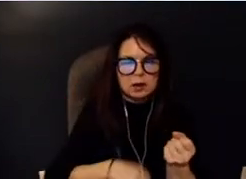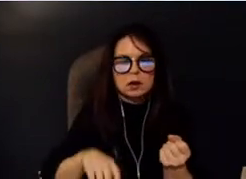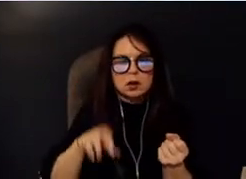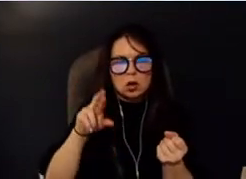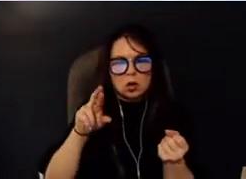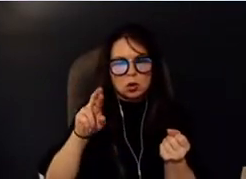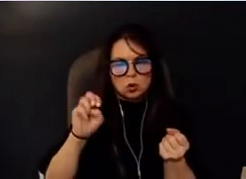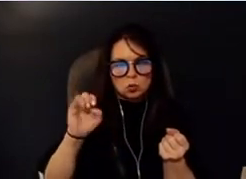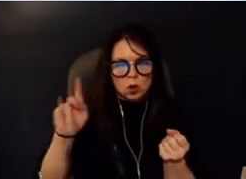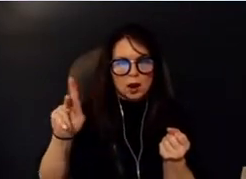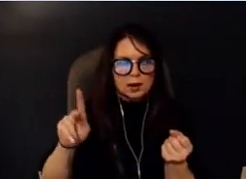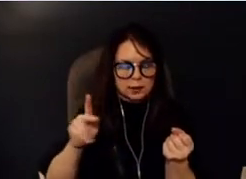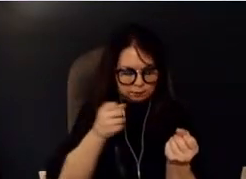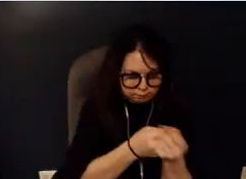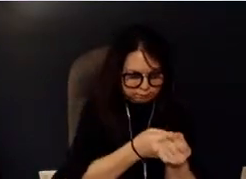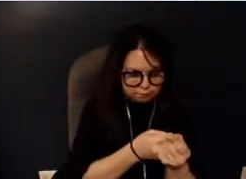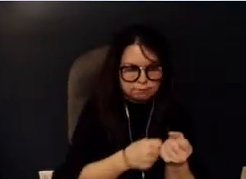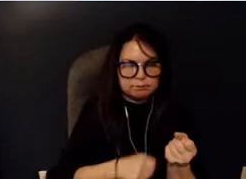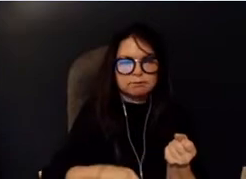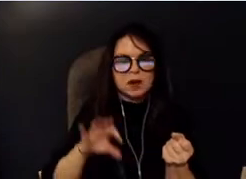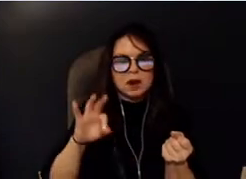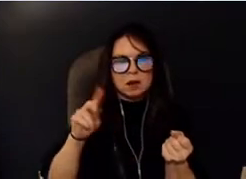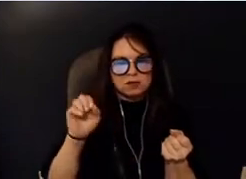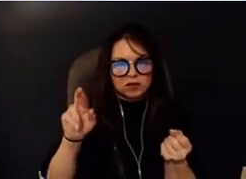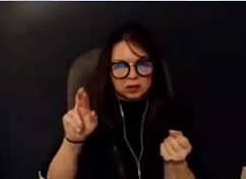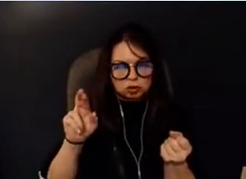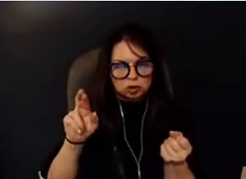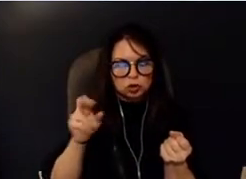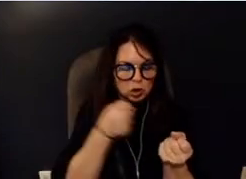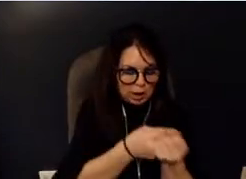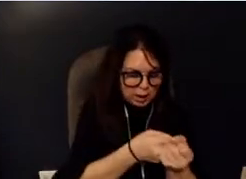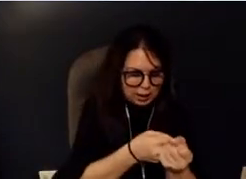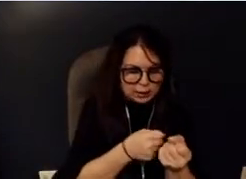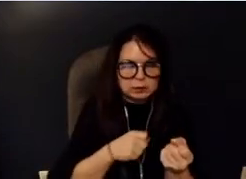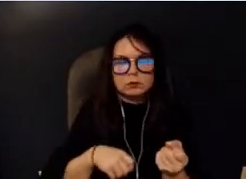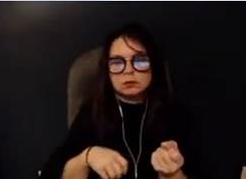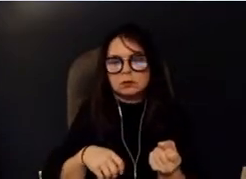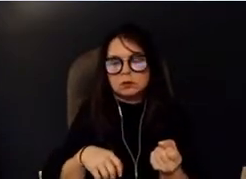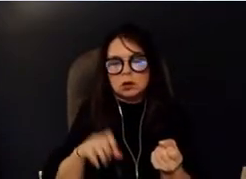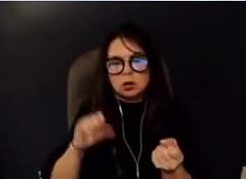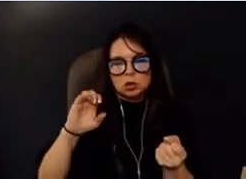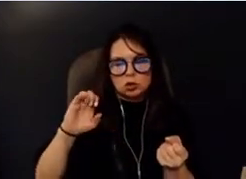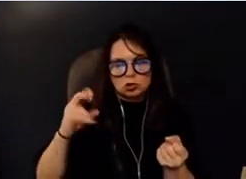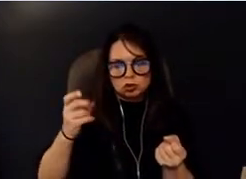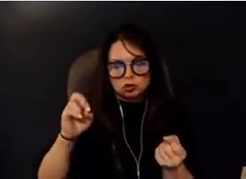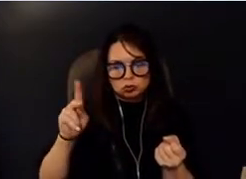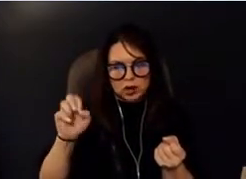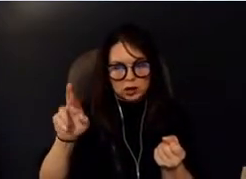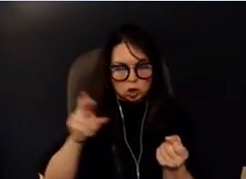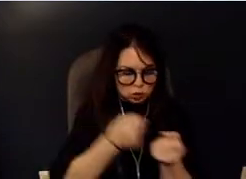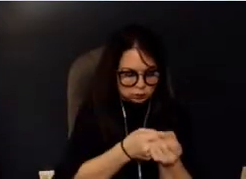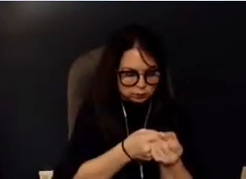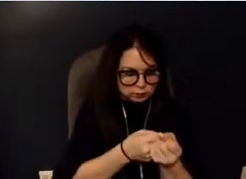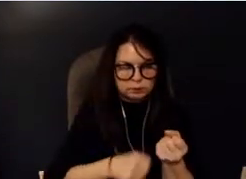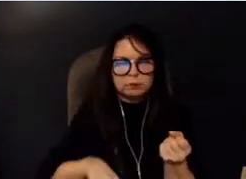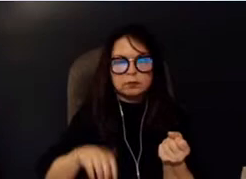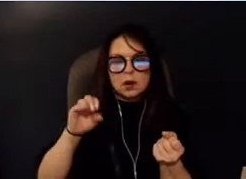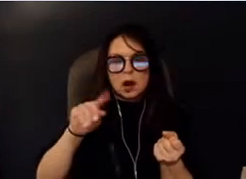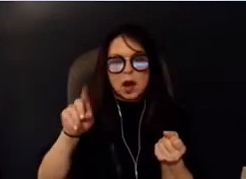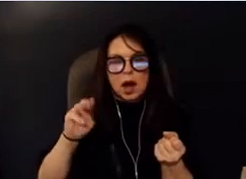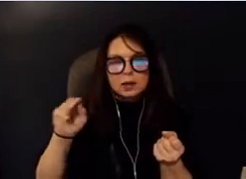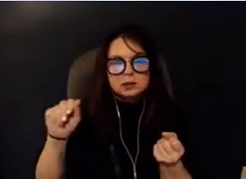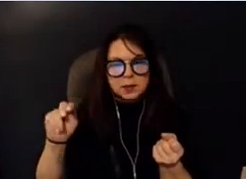Aye. Councilmember Fletcher. Aye. Councilmember Schrader. Aye. Councilmember Osman.